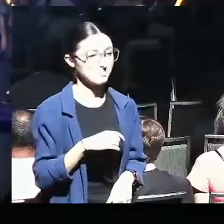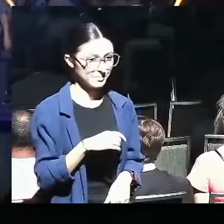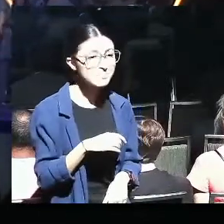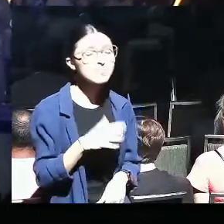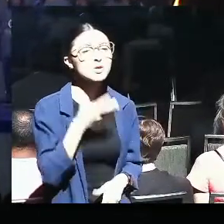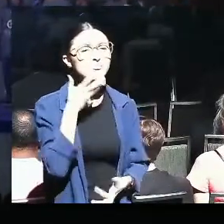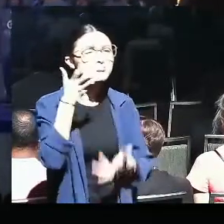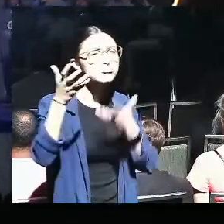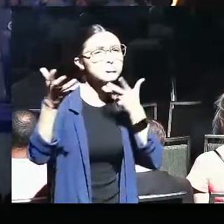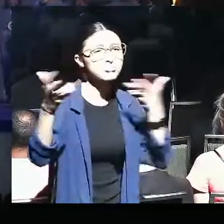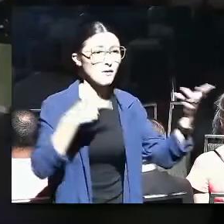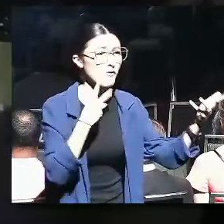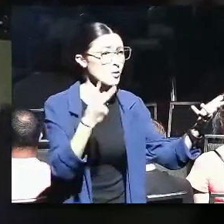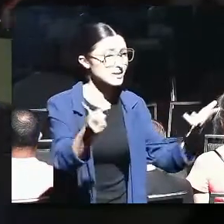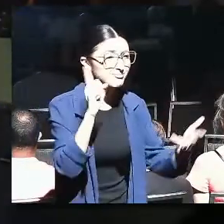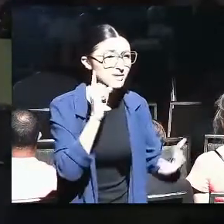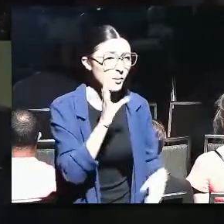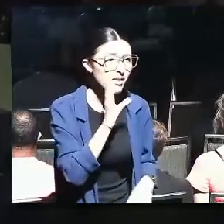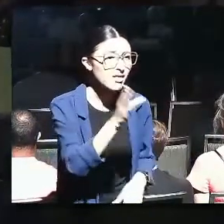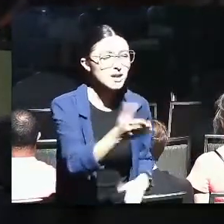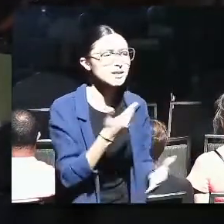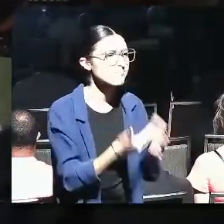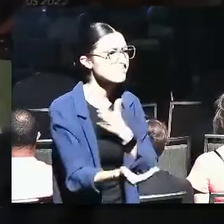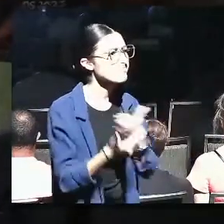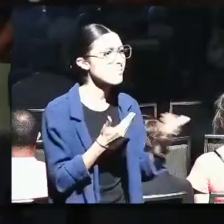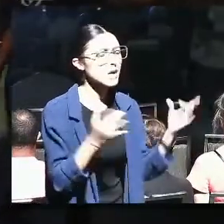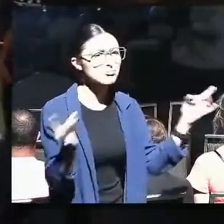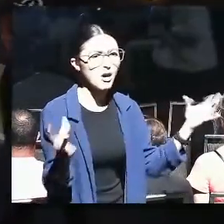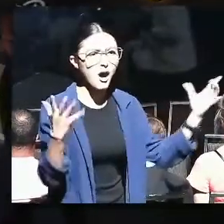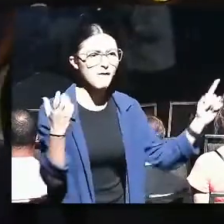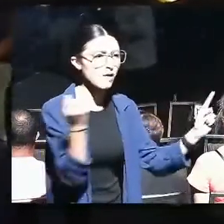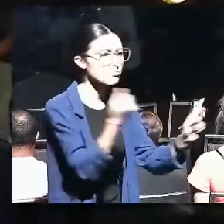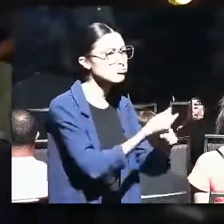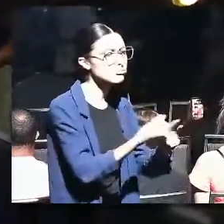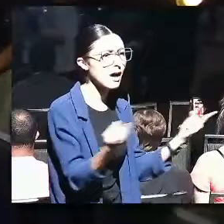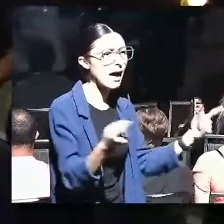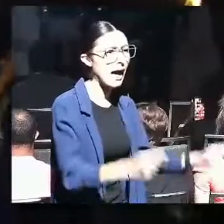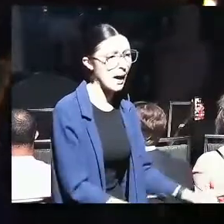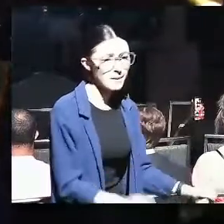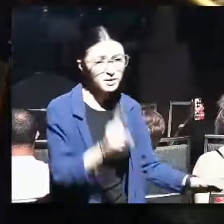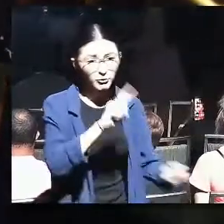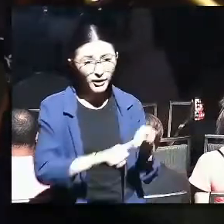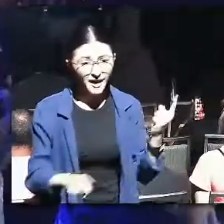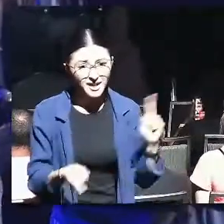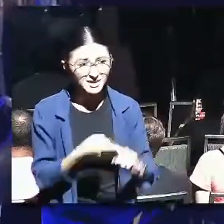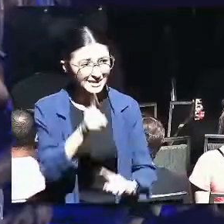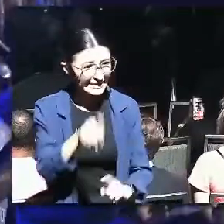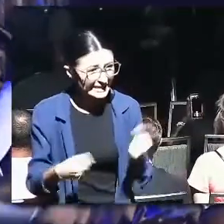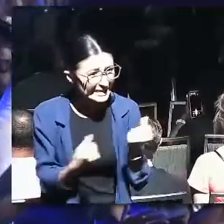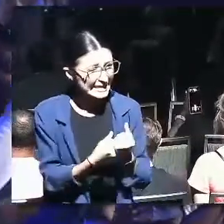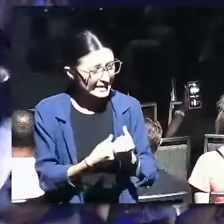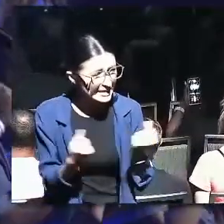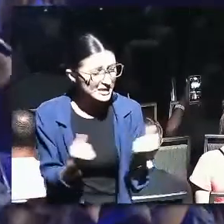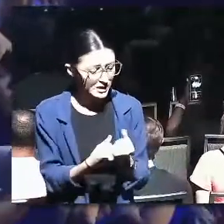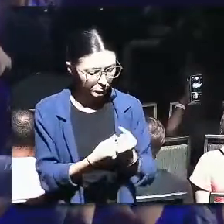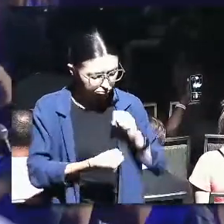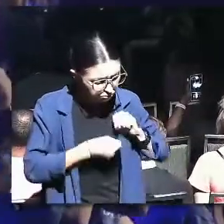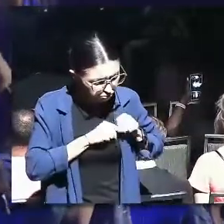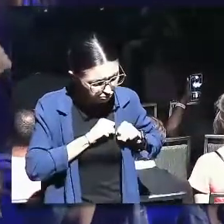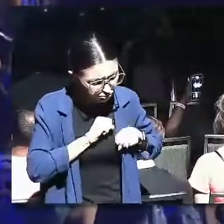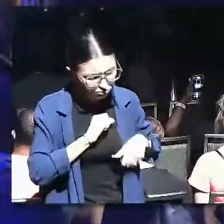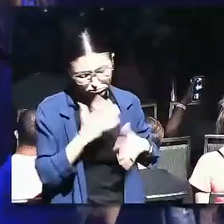heard. Even when the dark comes crashing through, when you need a friend to carry you, and when you're broken on